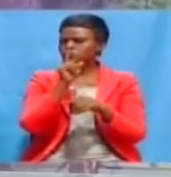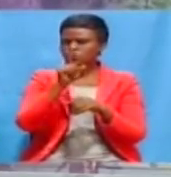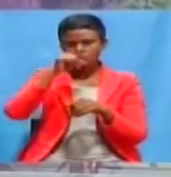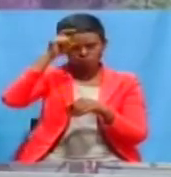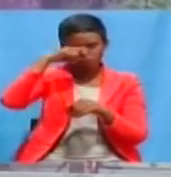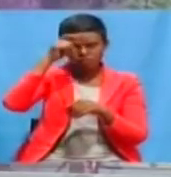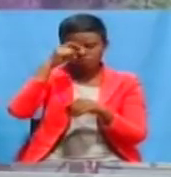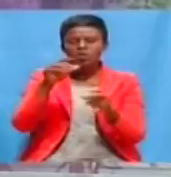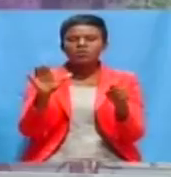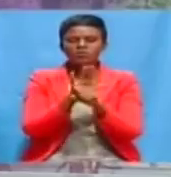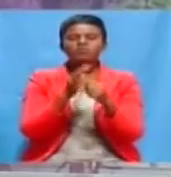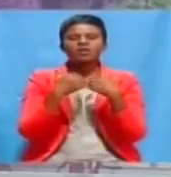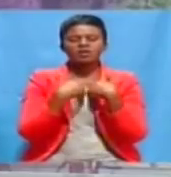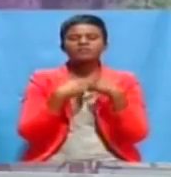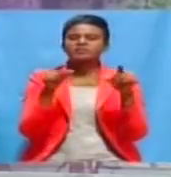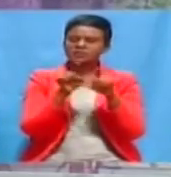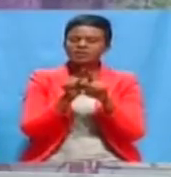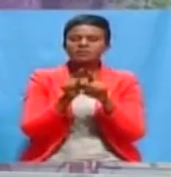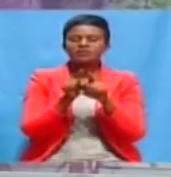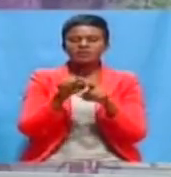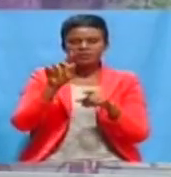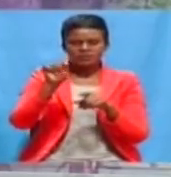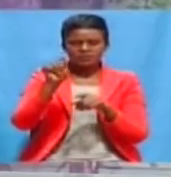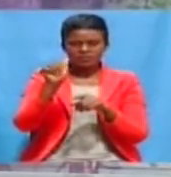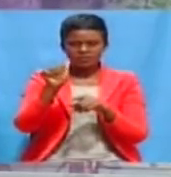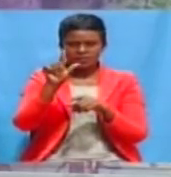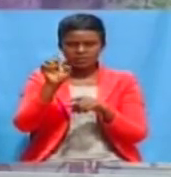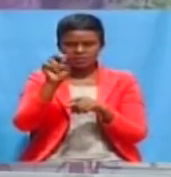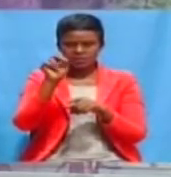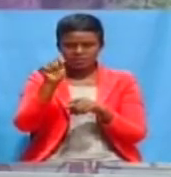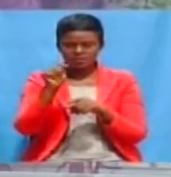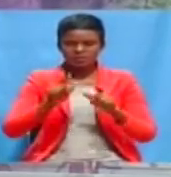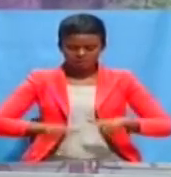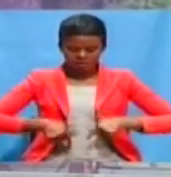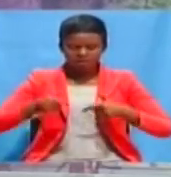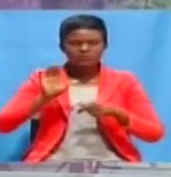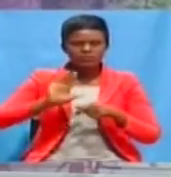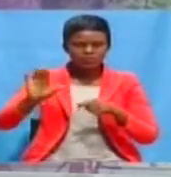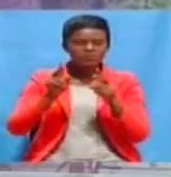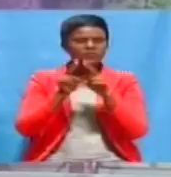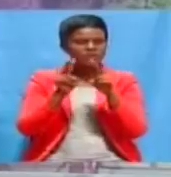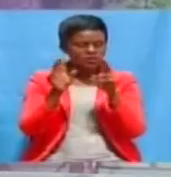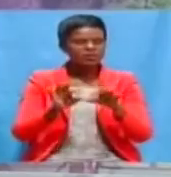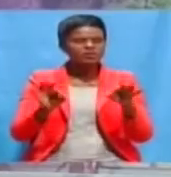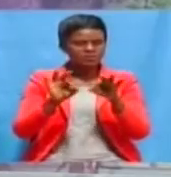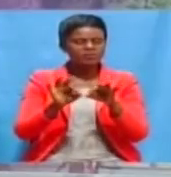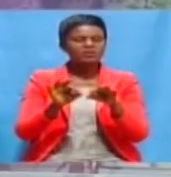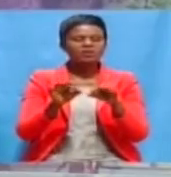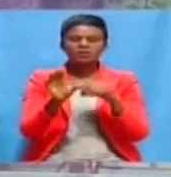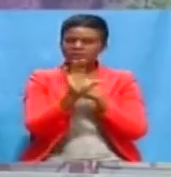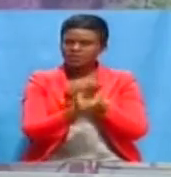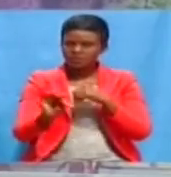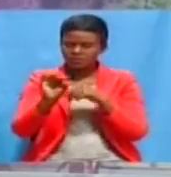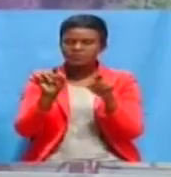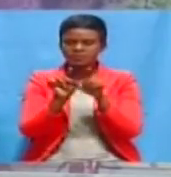wisdom and unique talents. Mrs. Wina says the life of Dr. Kaunda remains an icon in domestic, region and